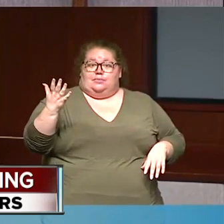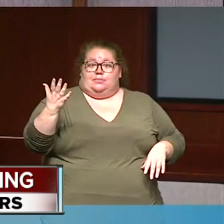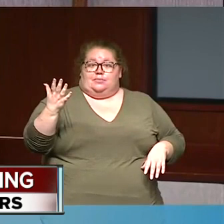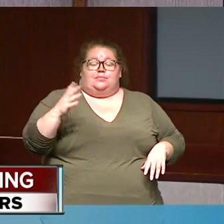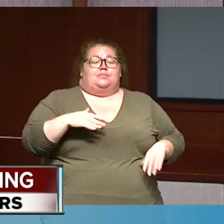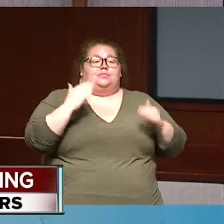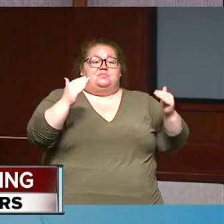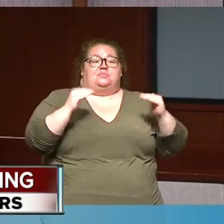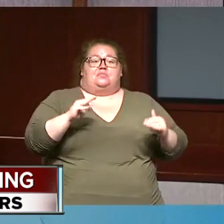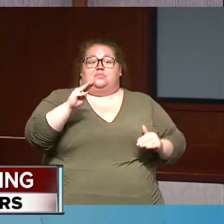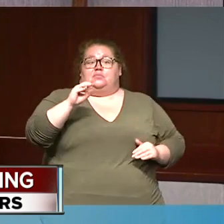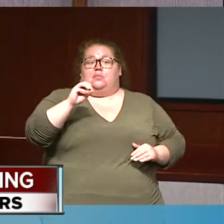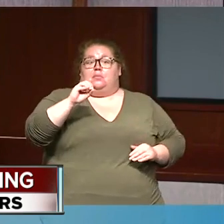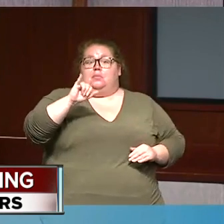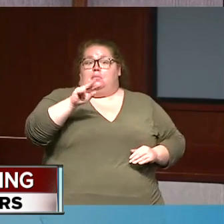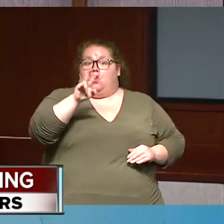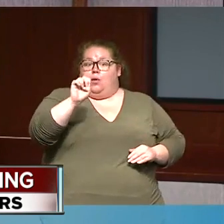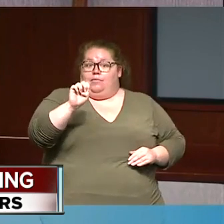Mojave Desert News.